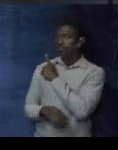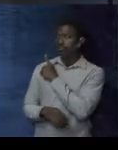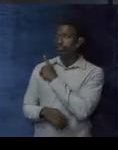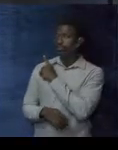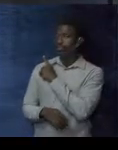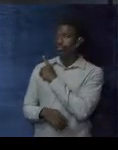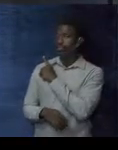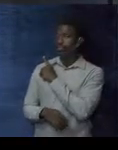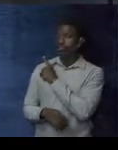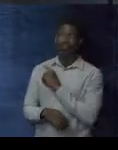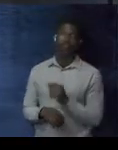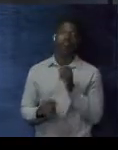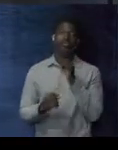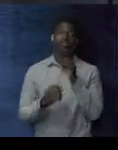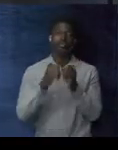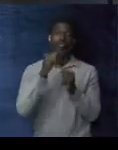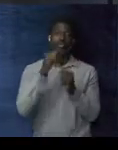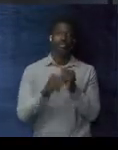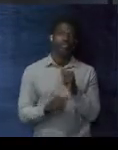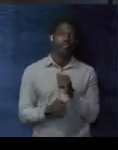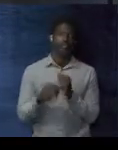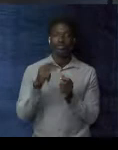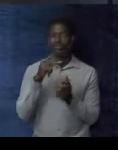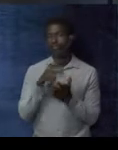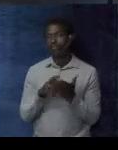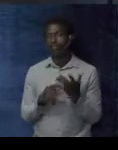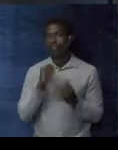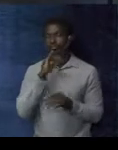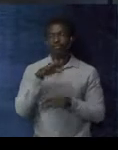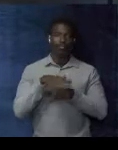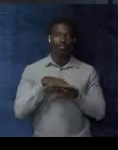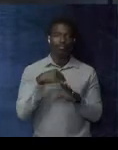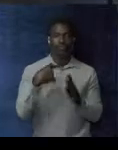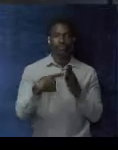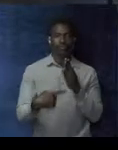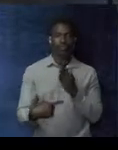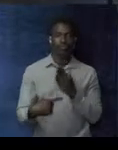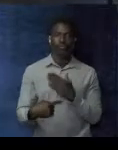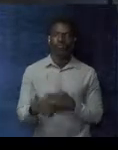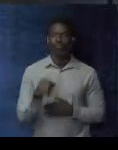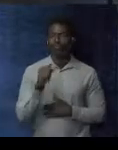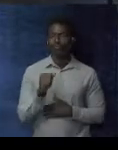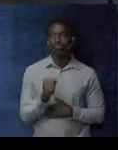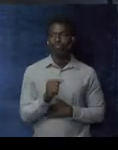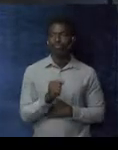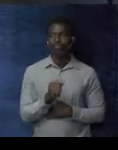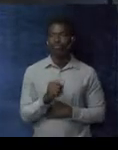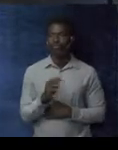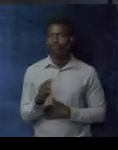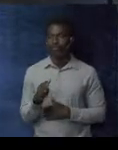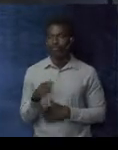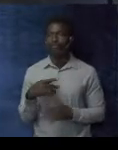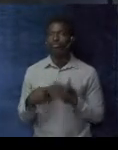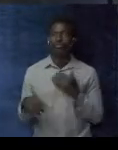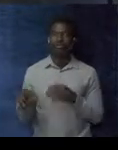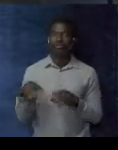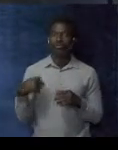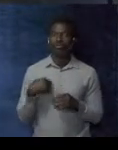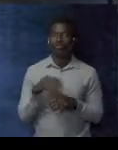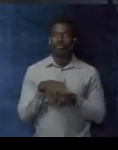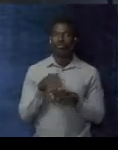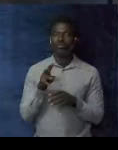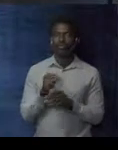2 parts. And each part is called what? Called A, B, what do we call